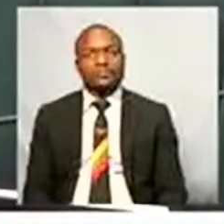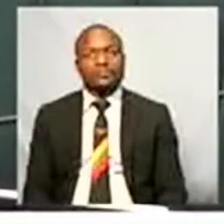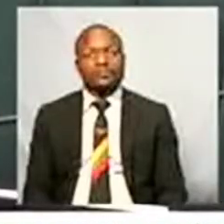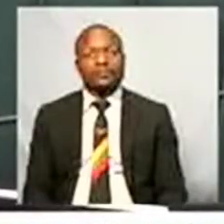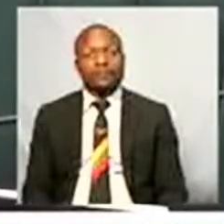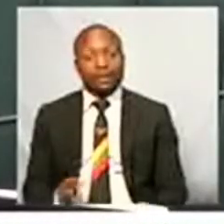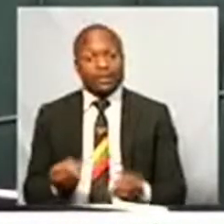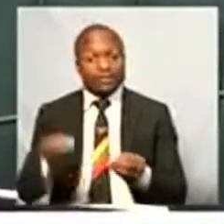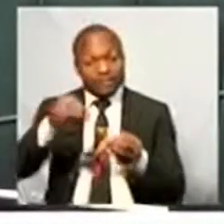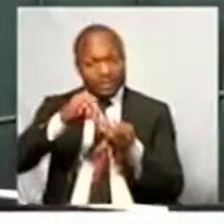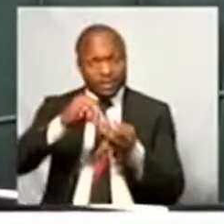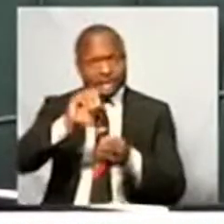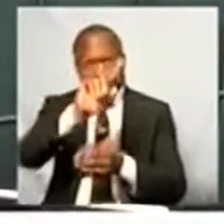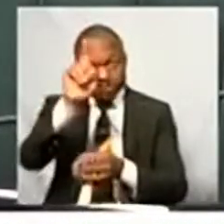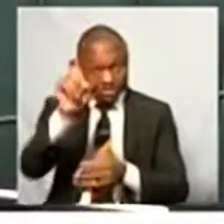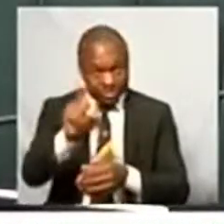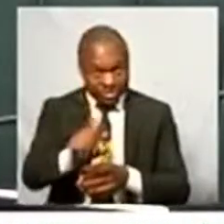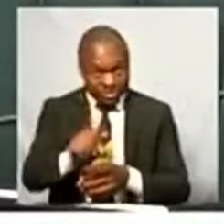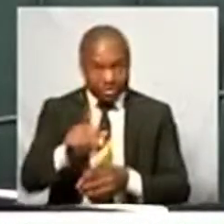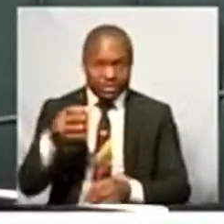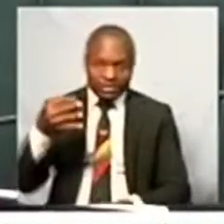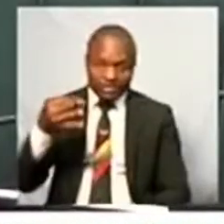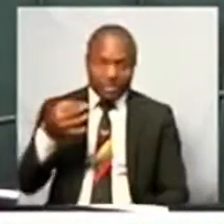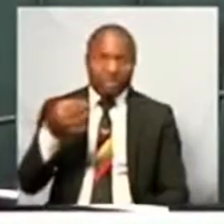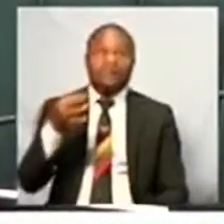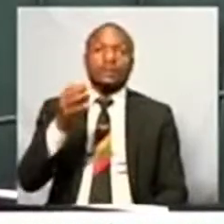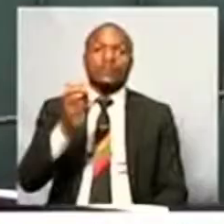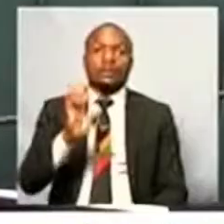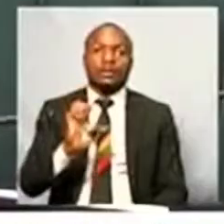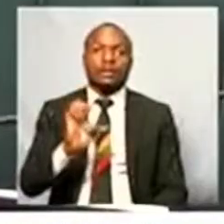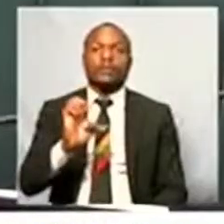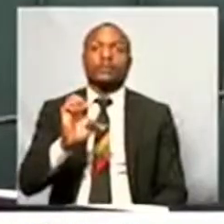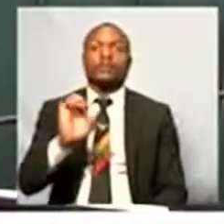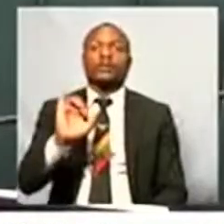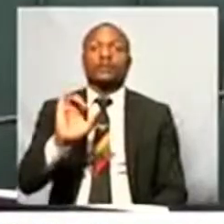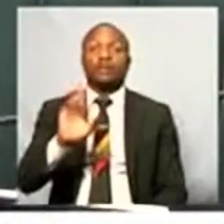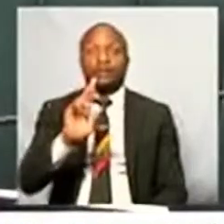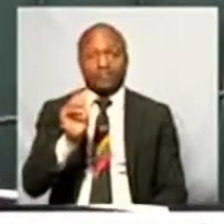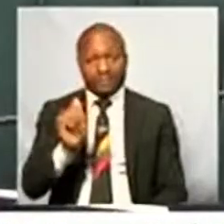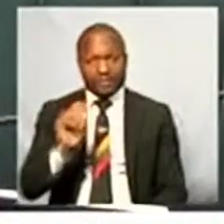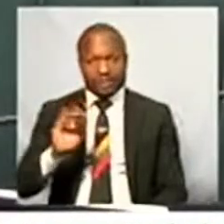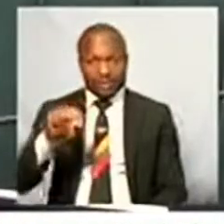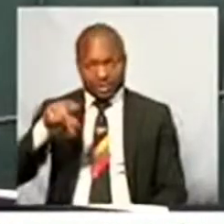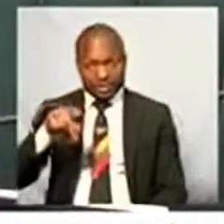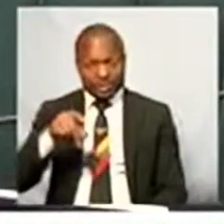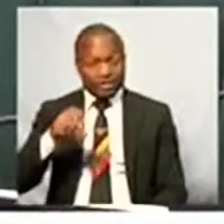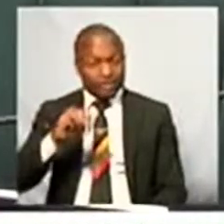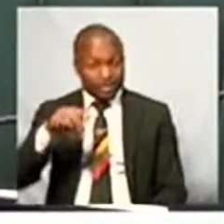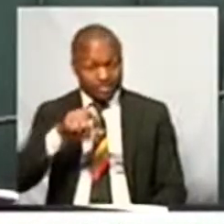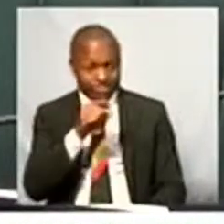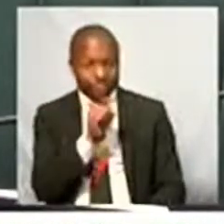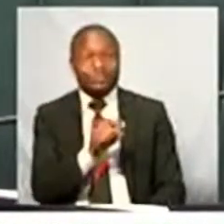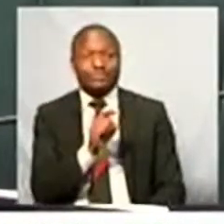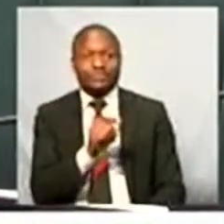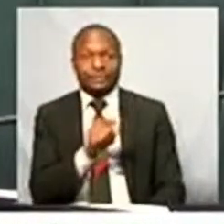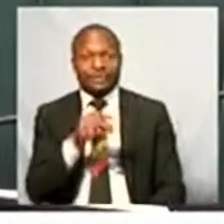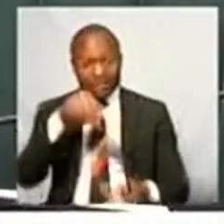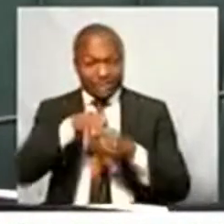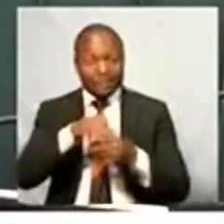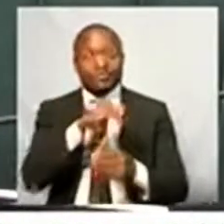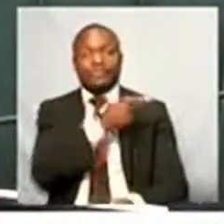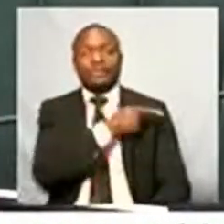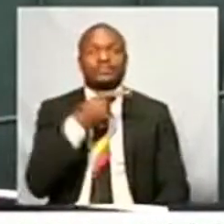a follow-up question from Farah, Madam Speaker. I believe that the Member of Parliament was in the